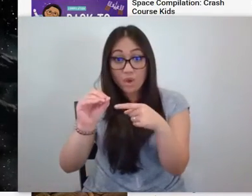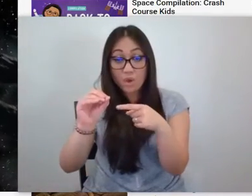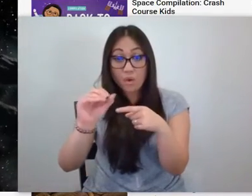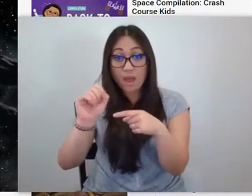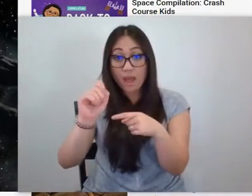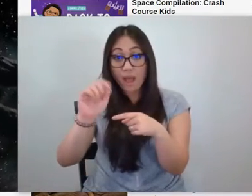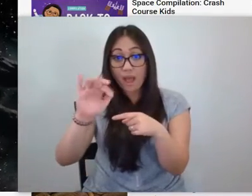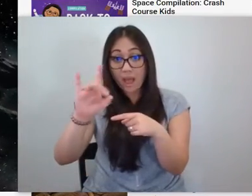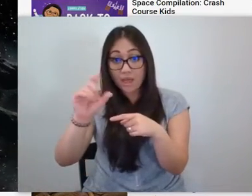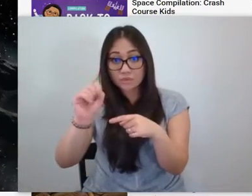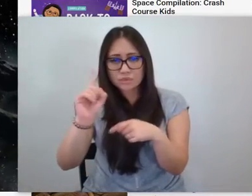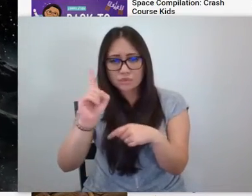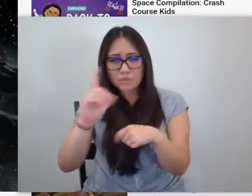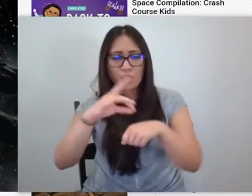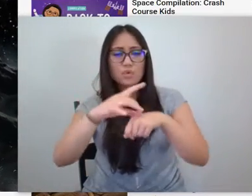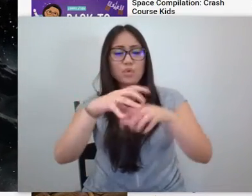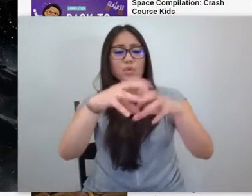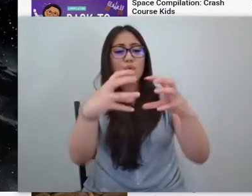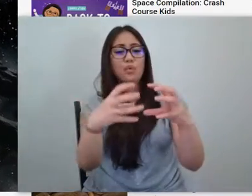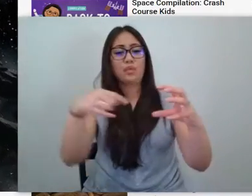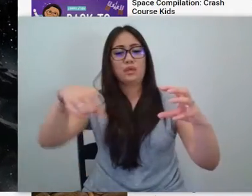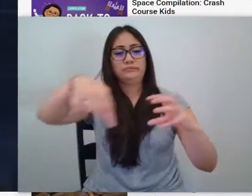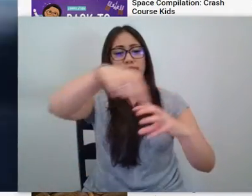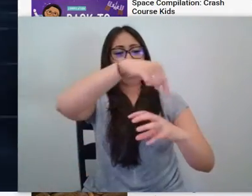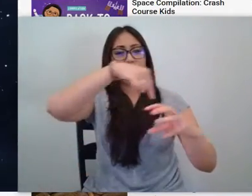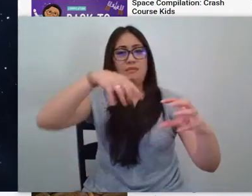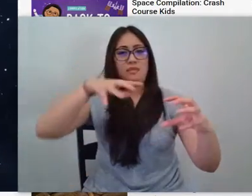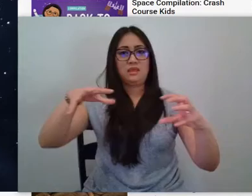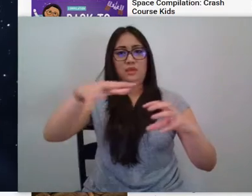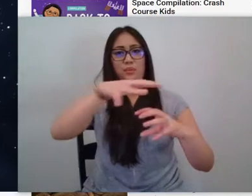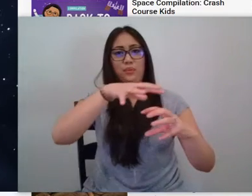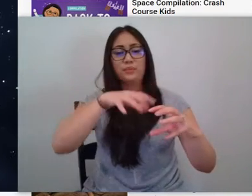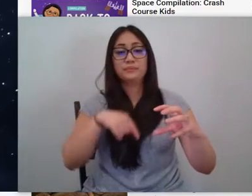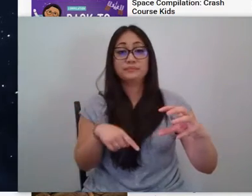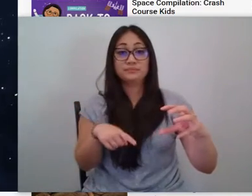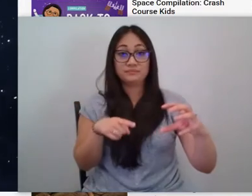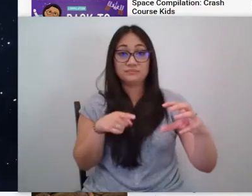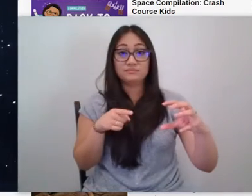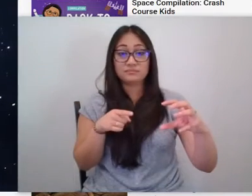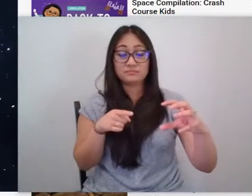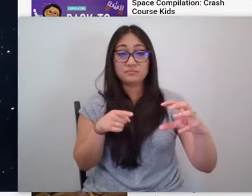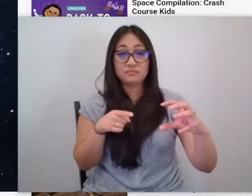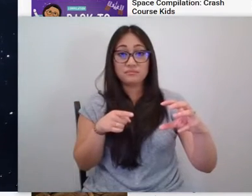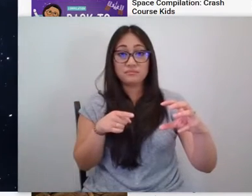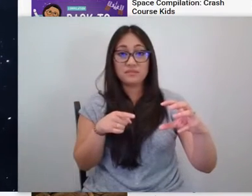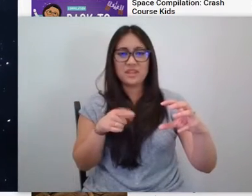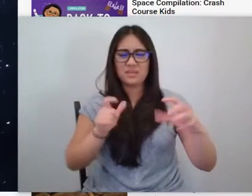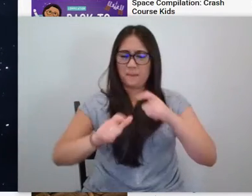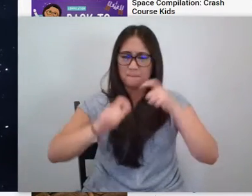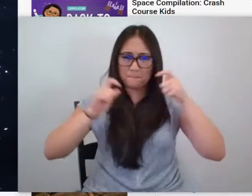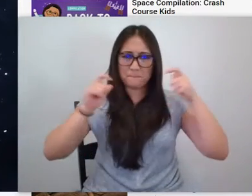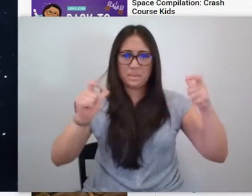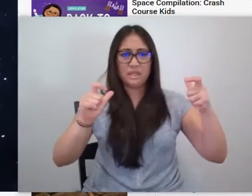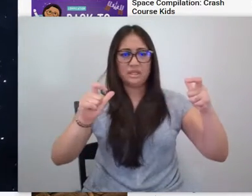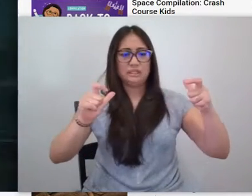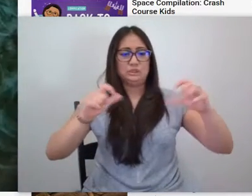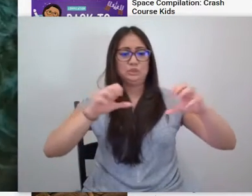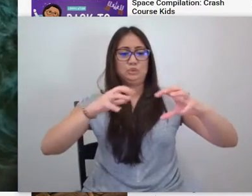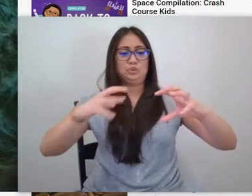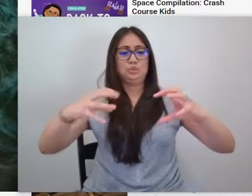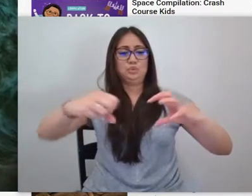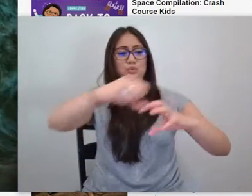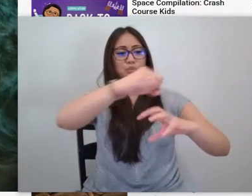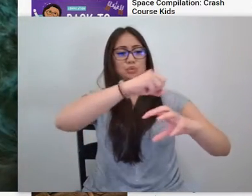over 10,000 asteroids. It is the largest group of objects near the Earth. Most of